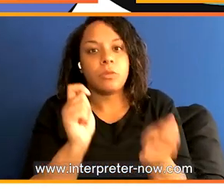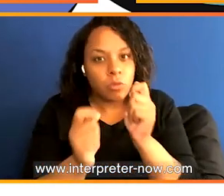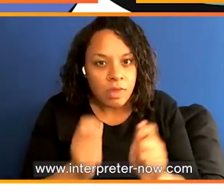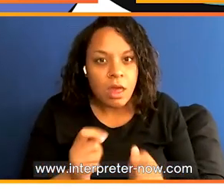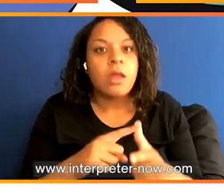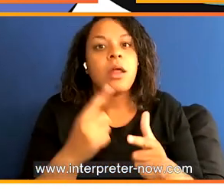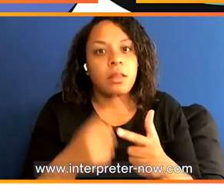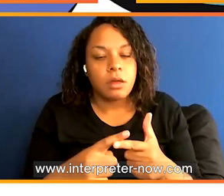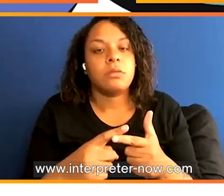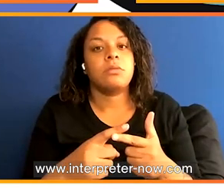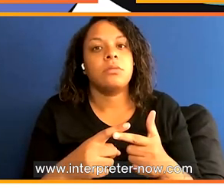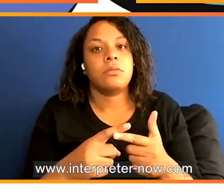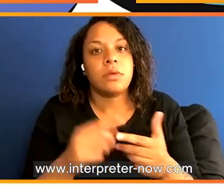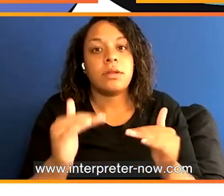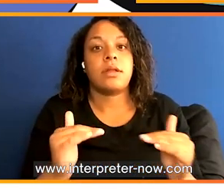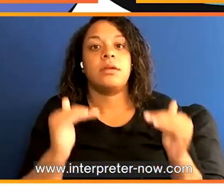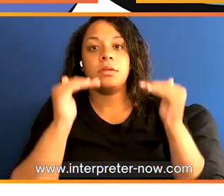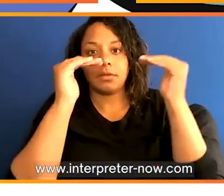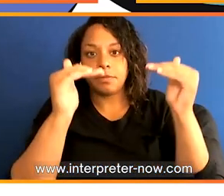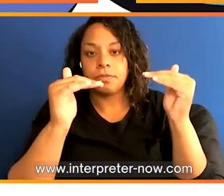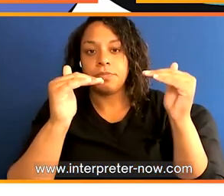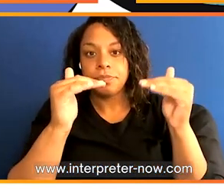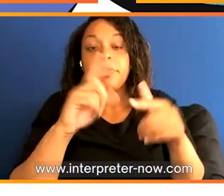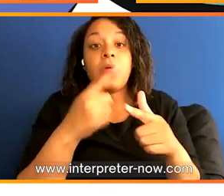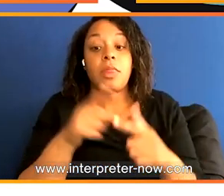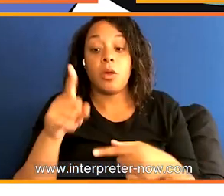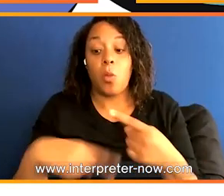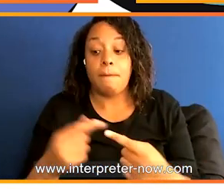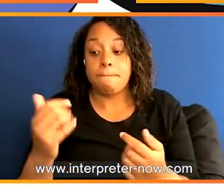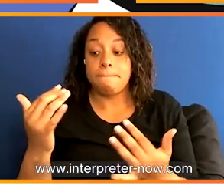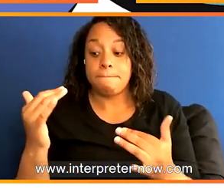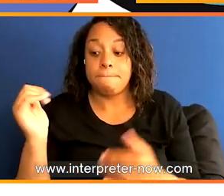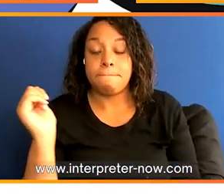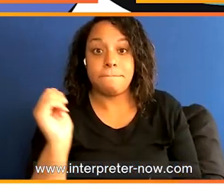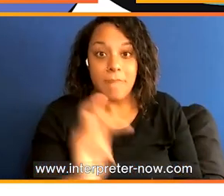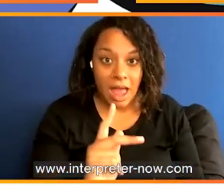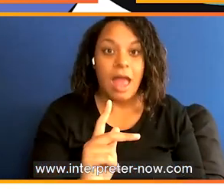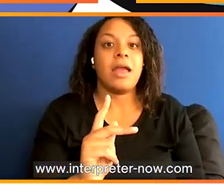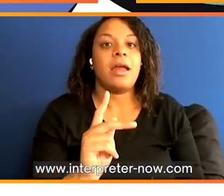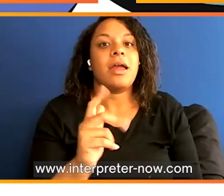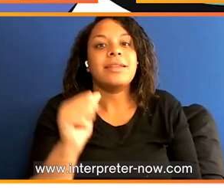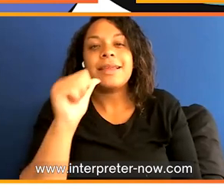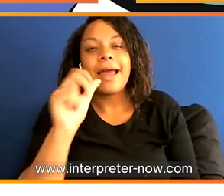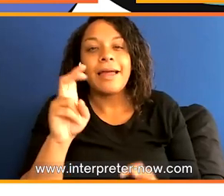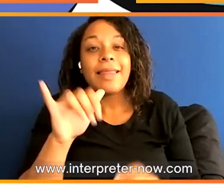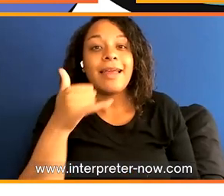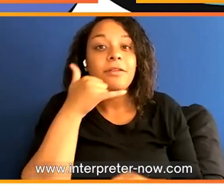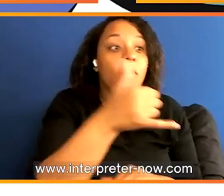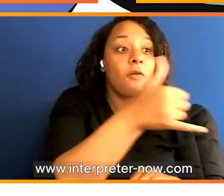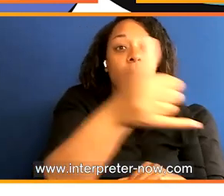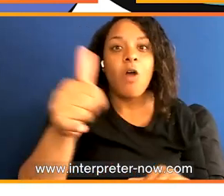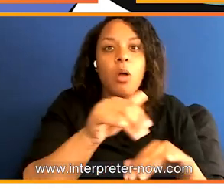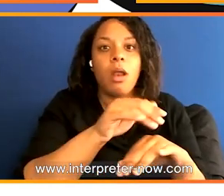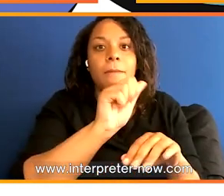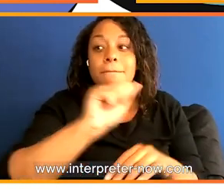you know, massage that as well, and then get to, you know, the next levels. And then by the time you're back, you know, it comes back.